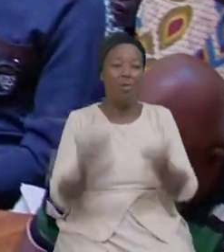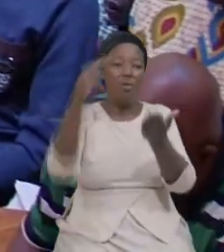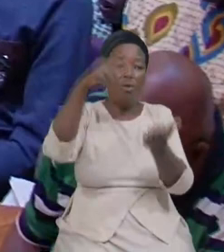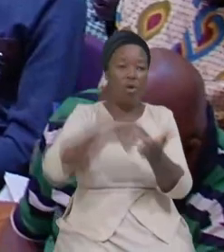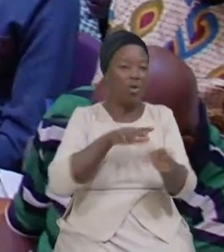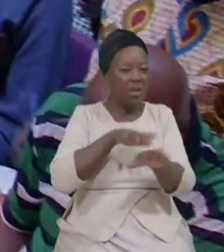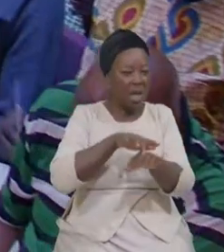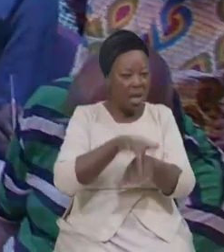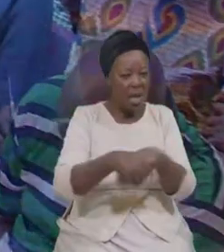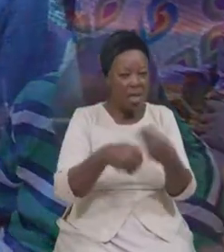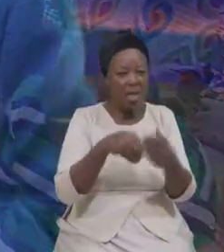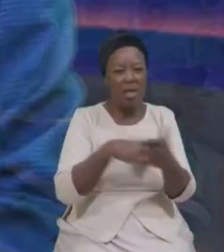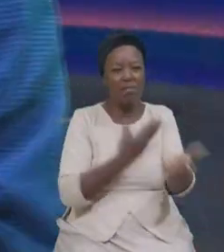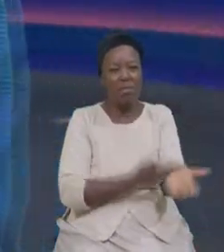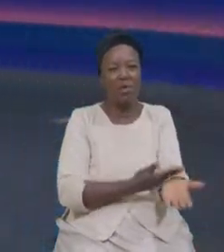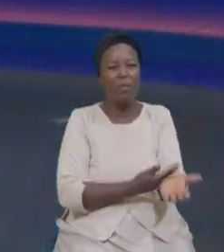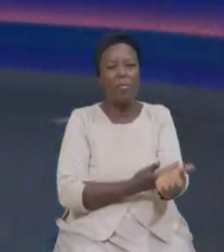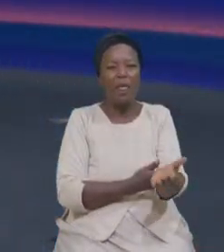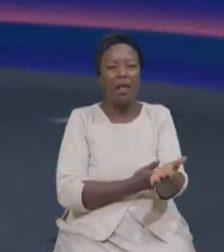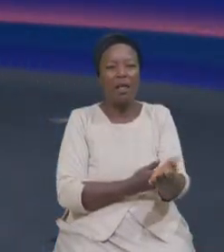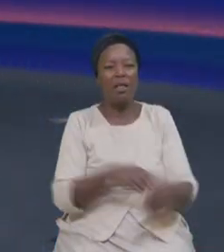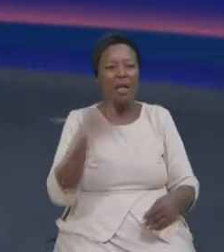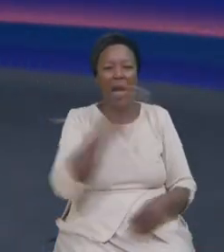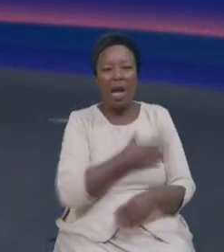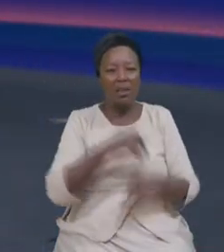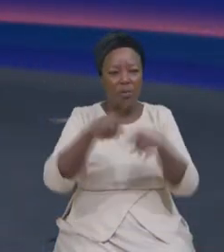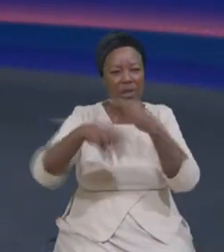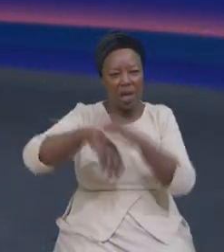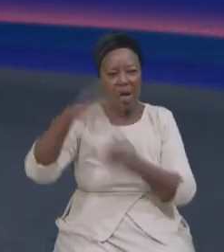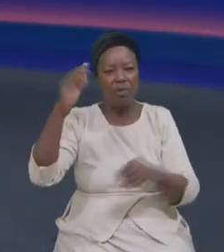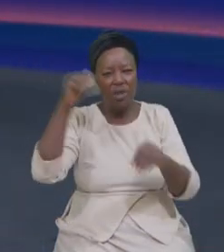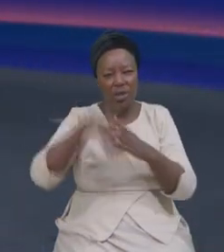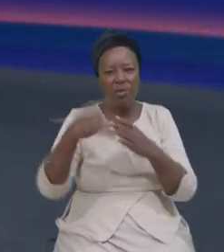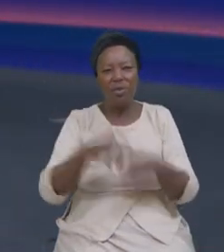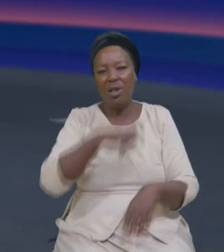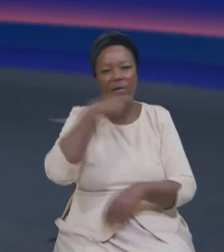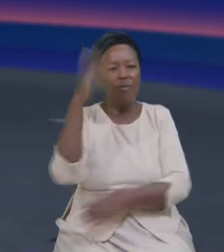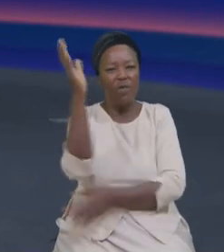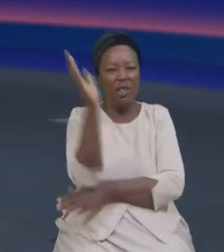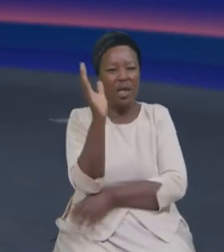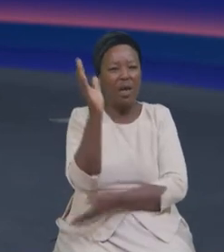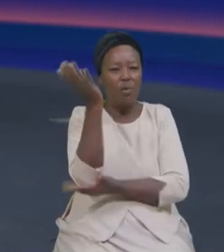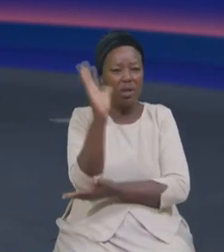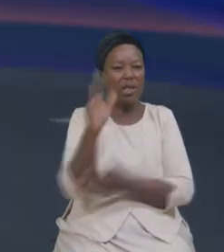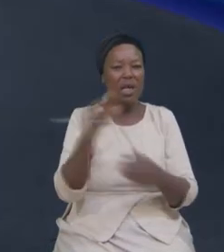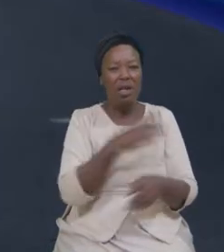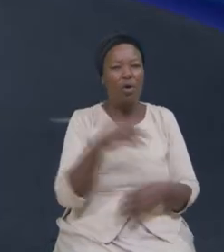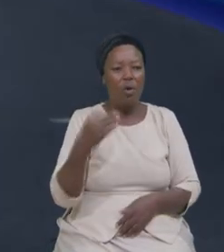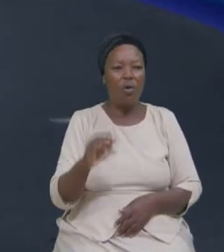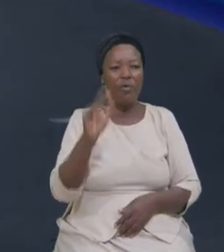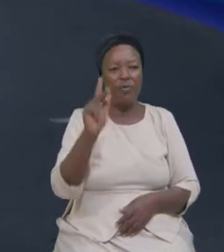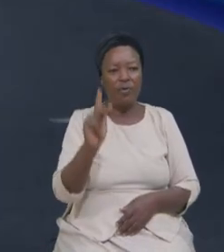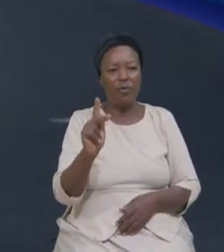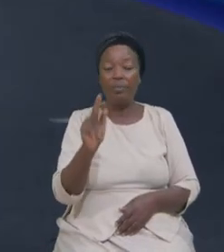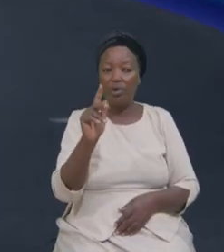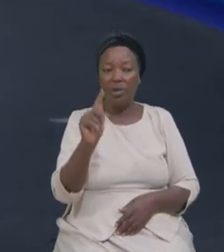20, in the morning, and went forth into the wilderness of Tekoa. And as they went